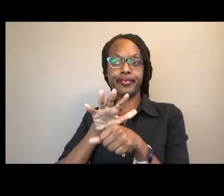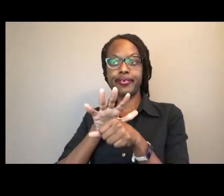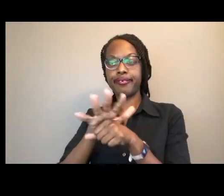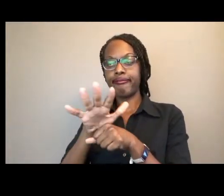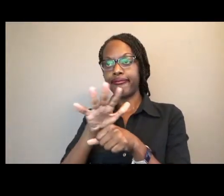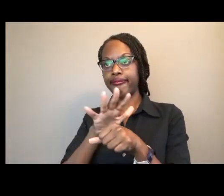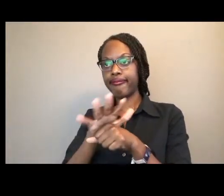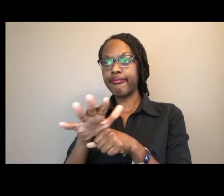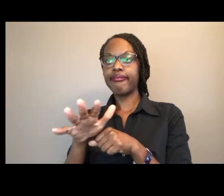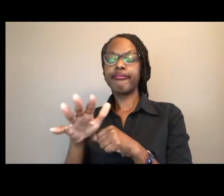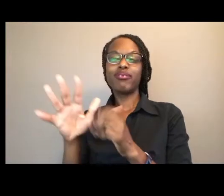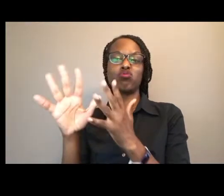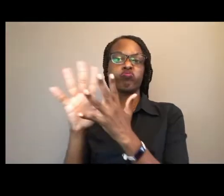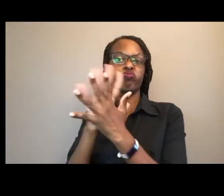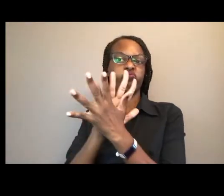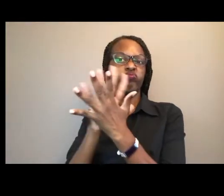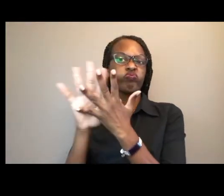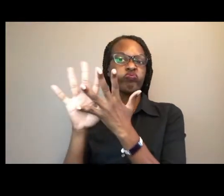overcrowded.